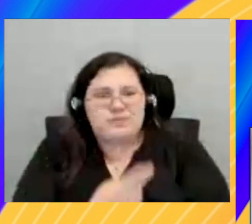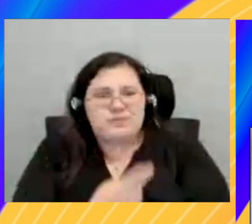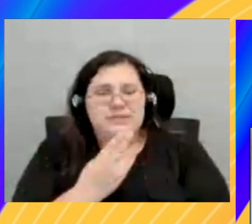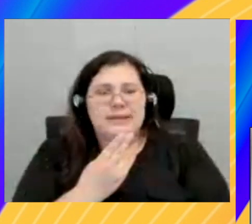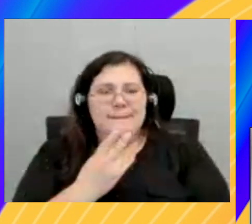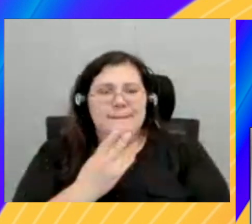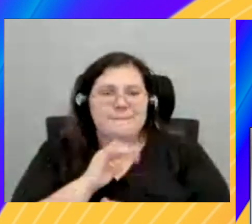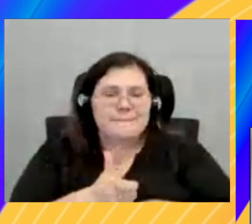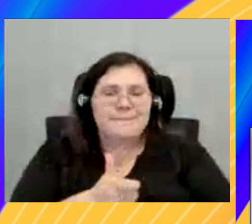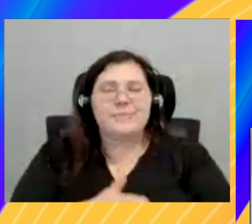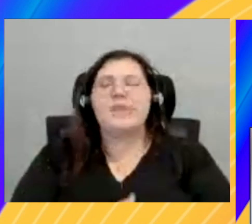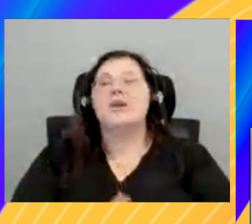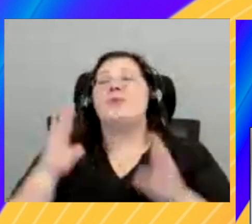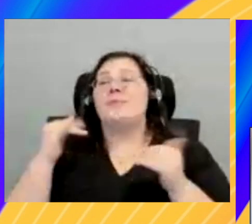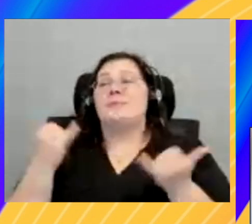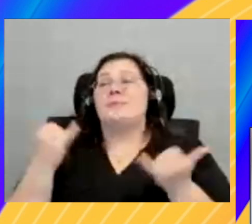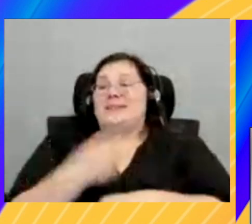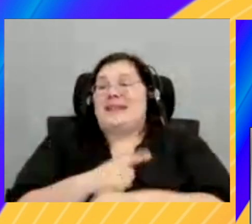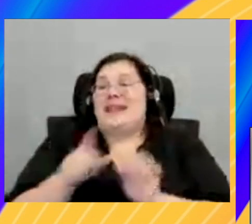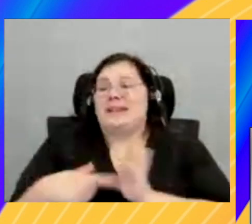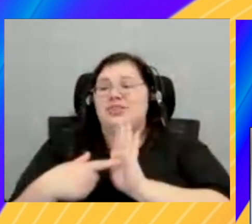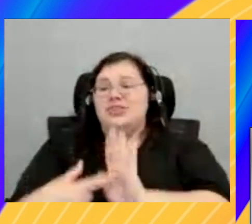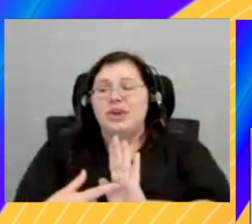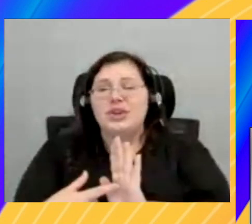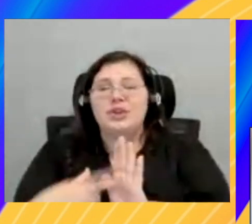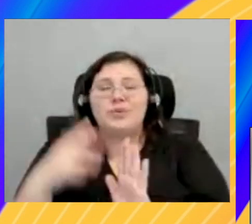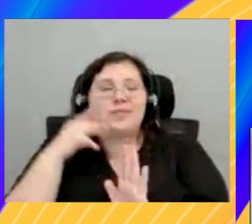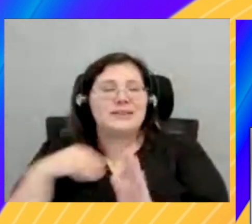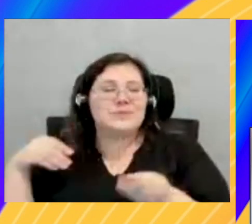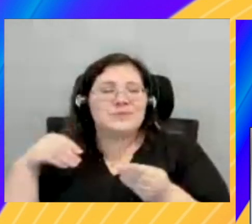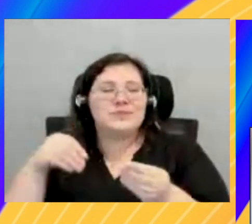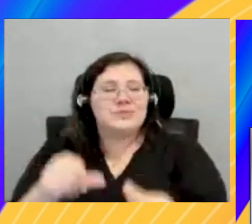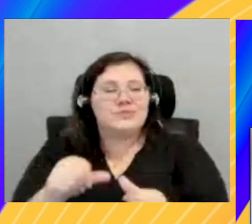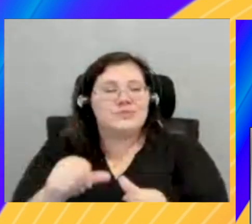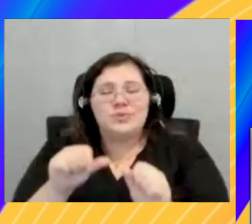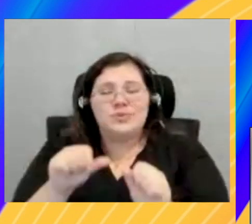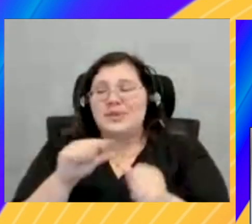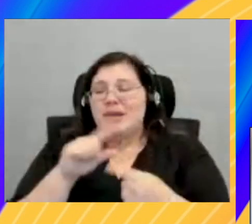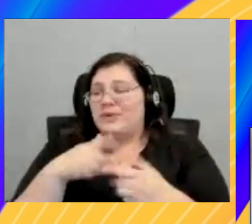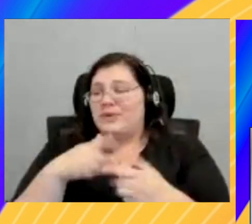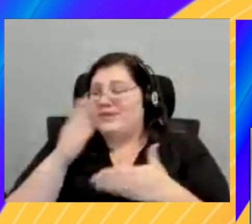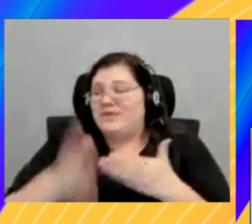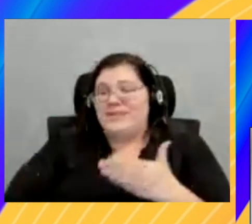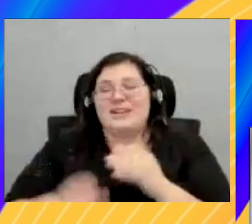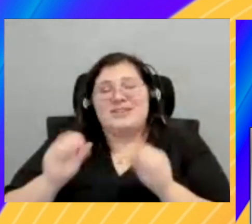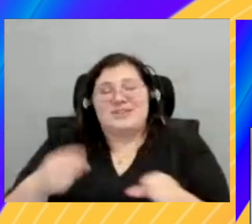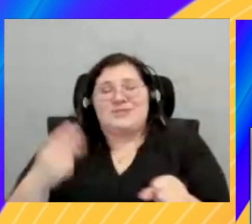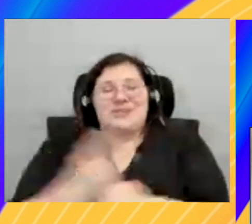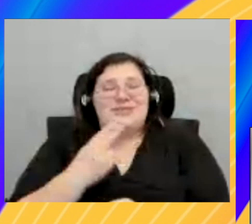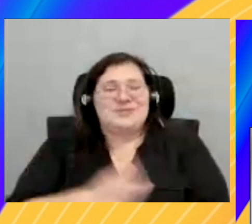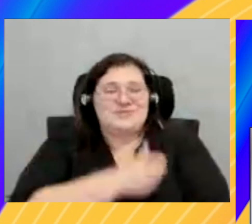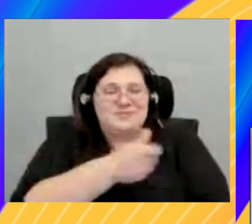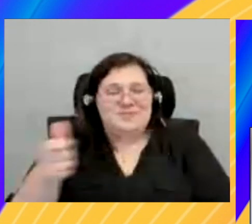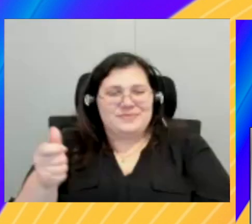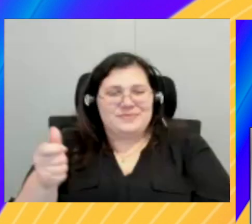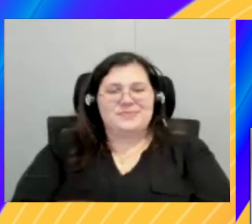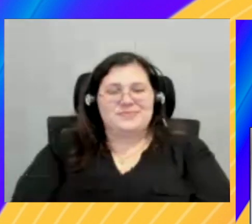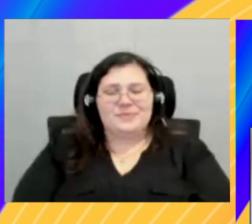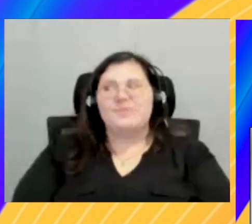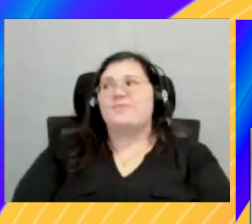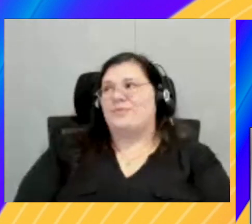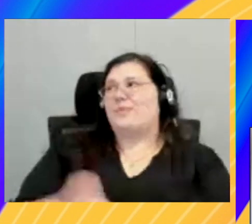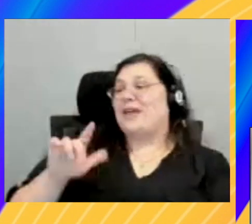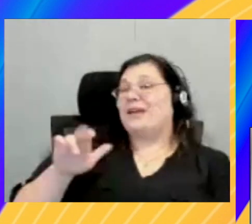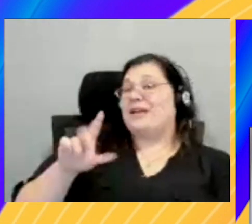seamless experience and then you're able to go out and utilize these CloudWatch tools yourself. Yeah, CloudWatch is important, and making sure that you